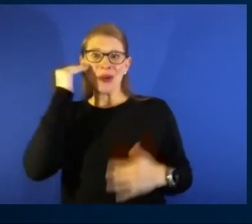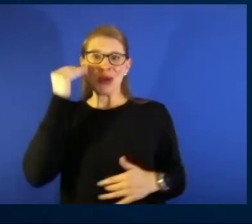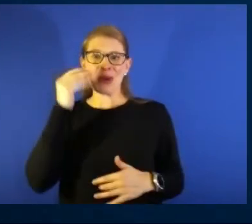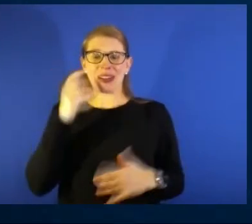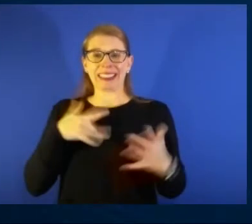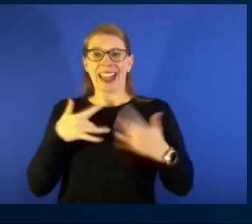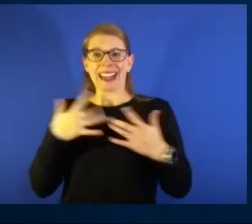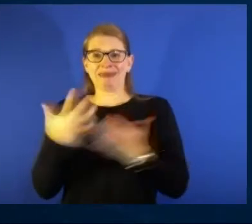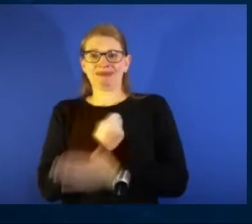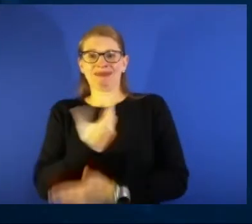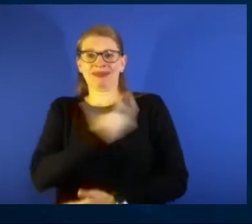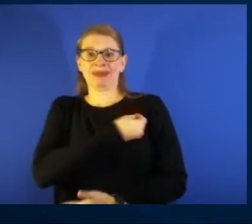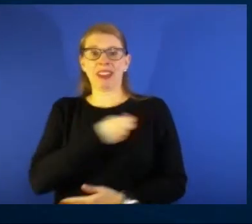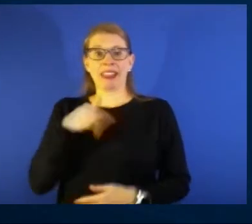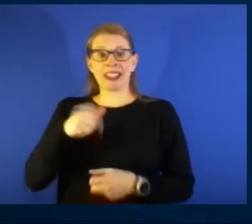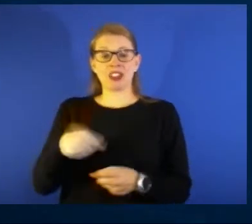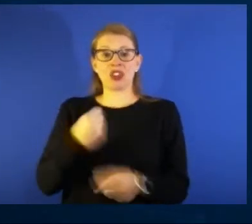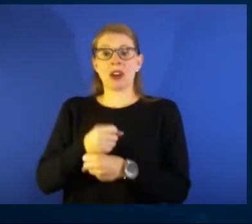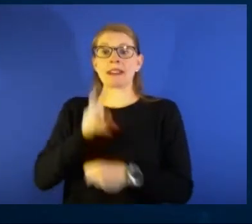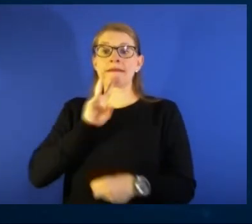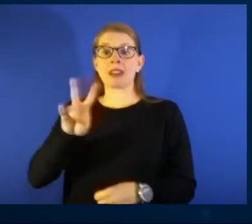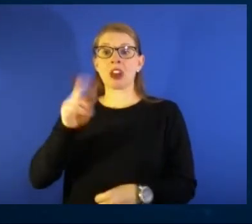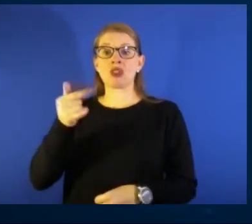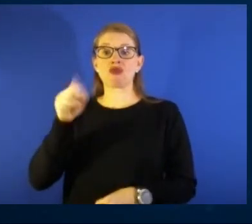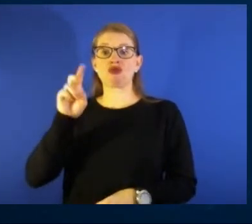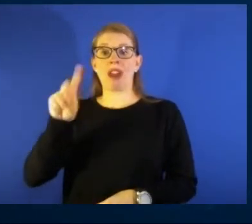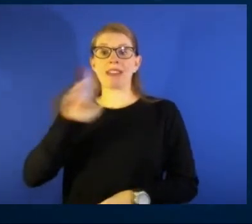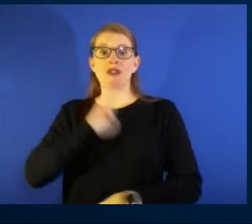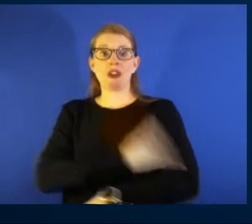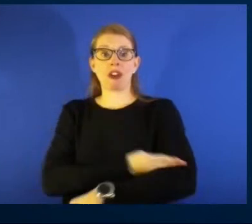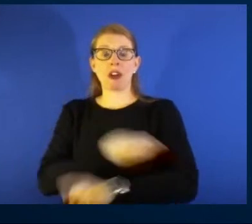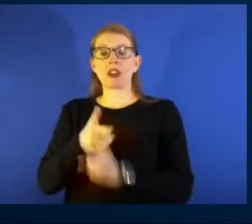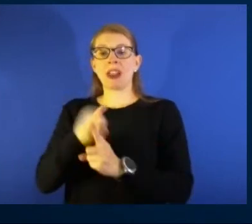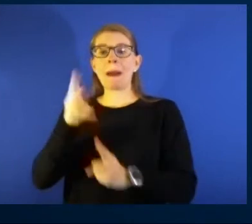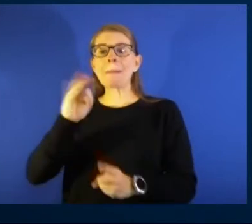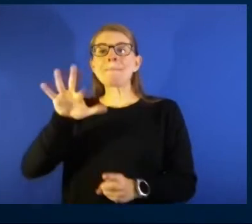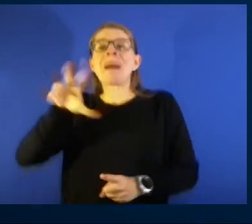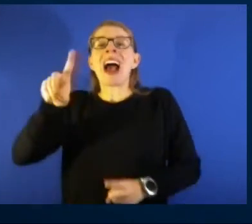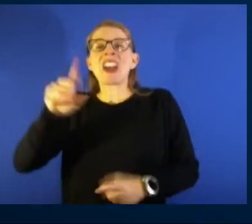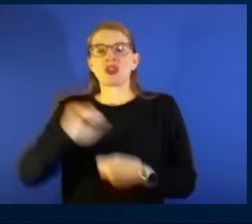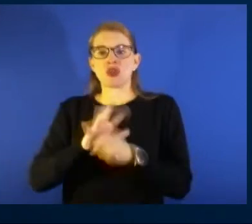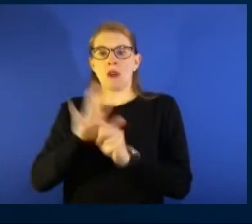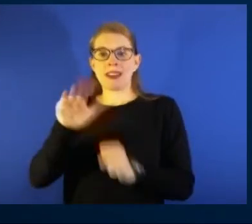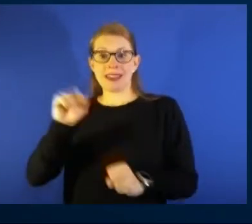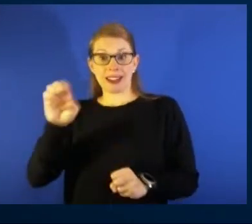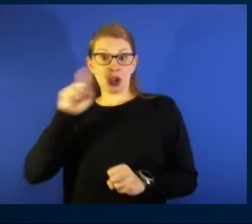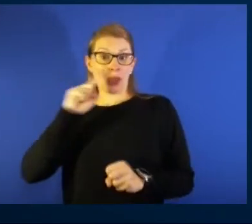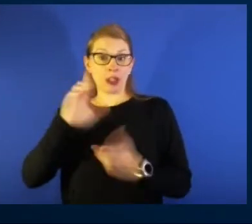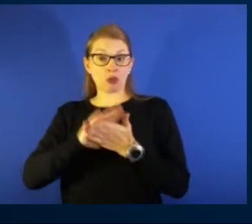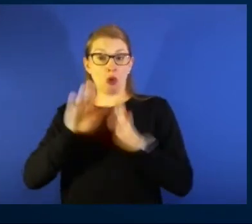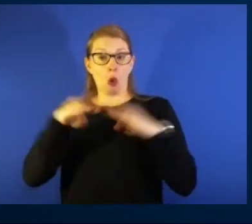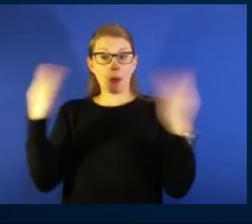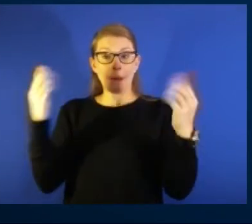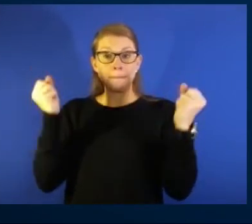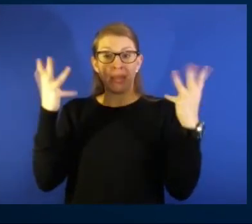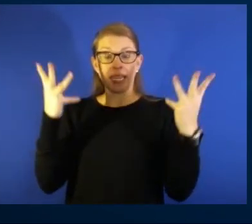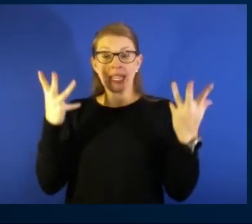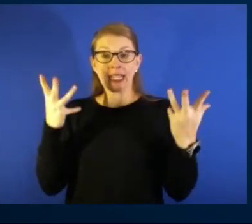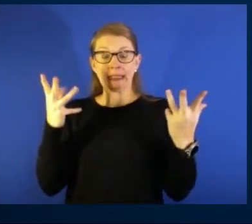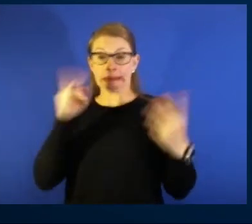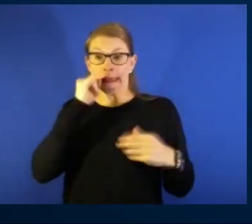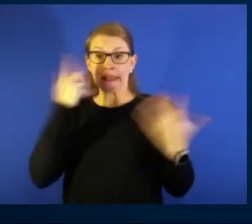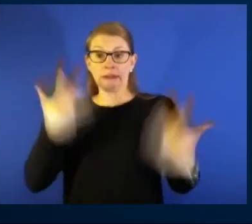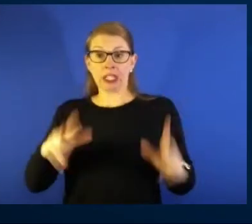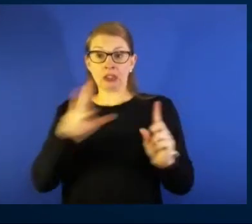this viewer said, my 7-year-old granddaughter had a mild COVID case. Do you think with schools being open that many kids have just already had COVID? We didn't know about